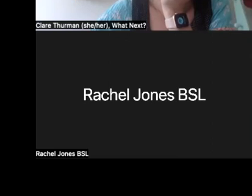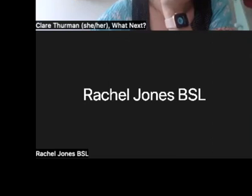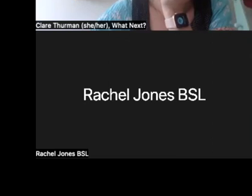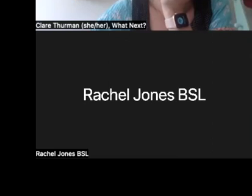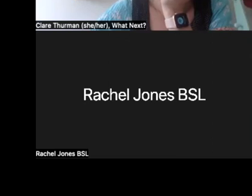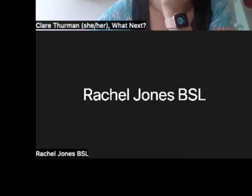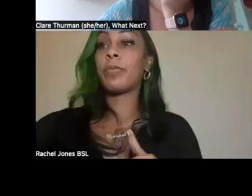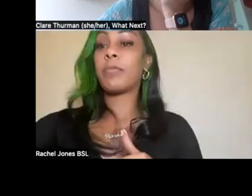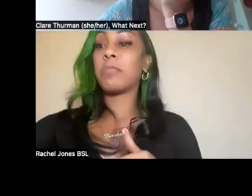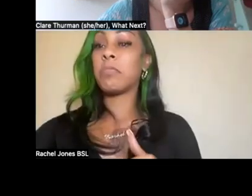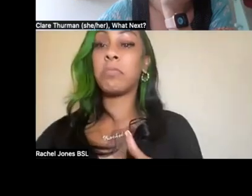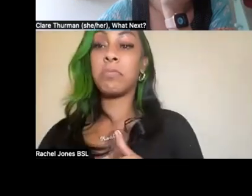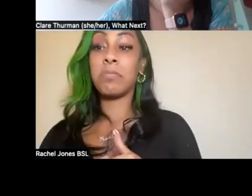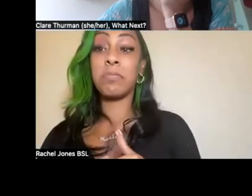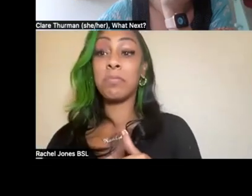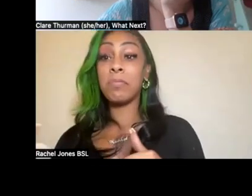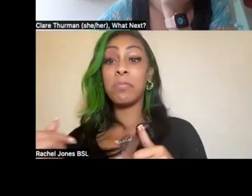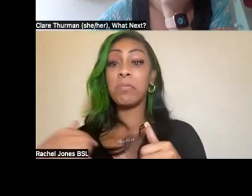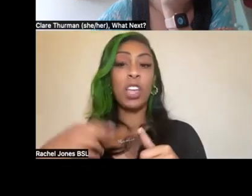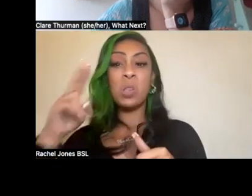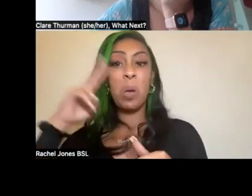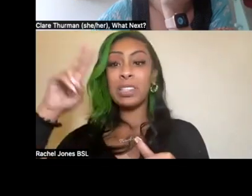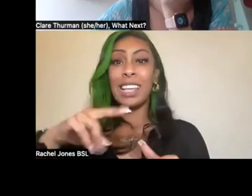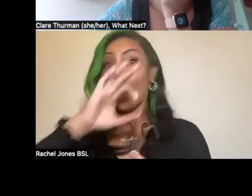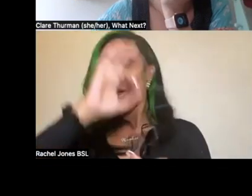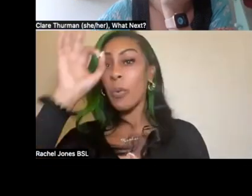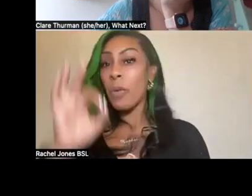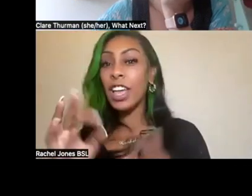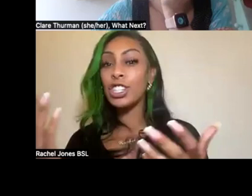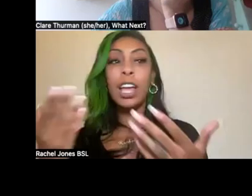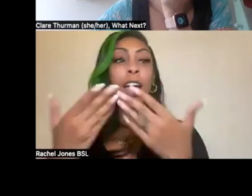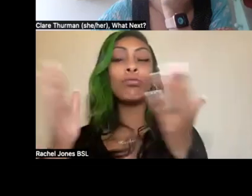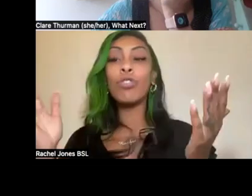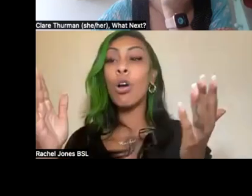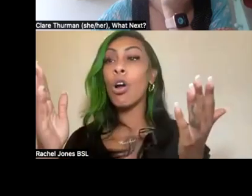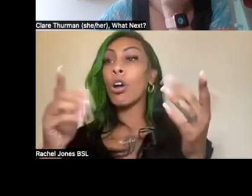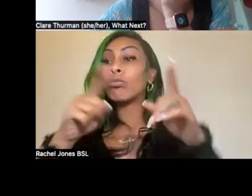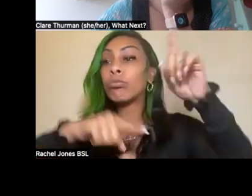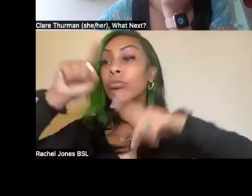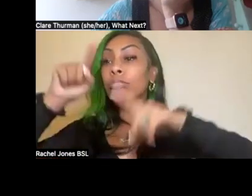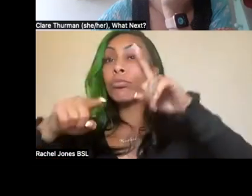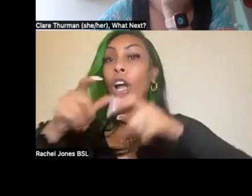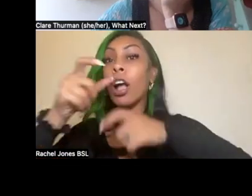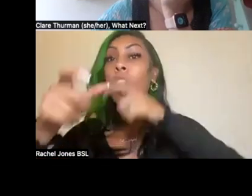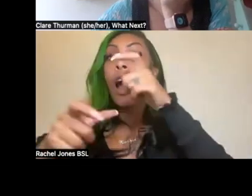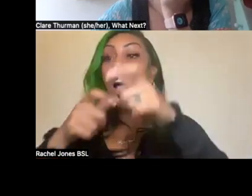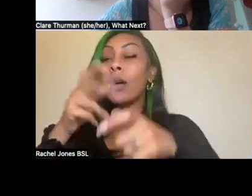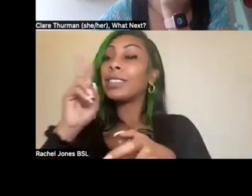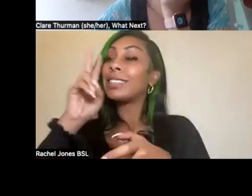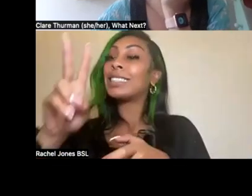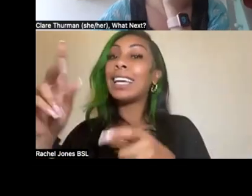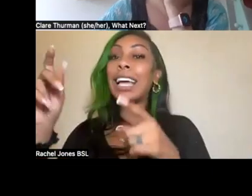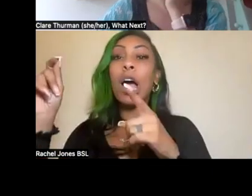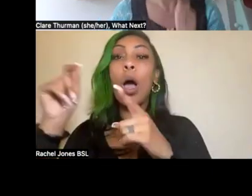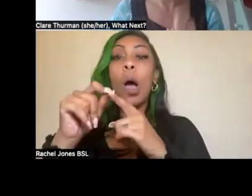questions. I see a really broad range of comments and perspectives, but I do see that Paul Farrelly has his hand